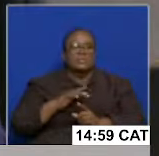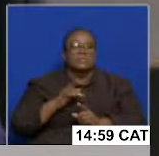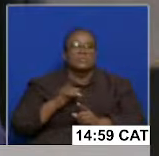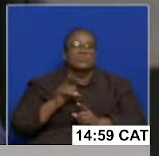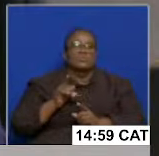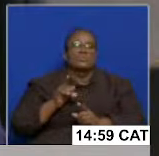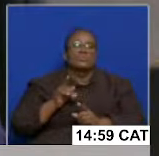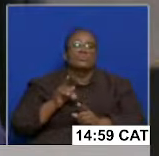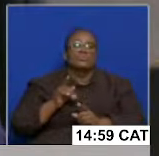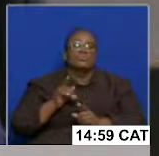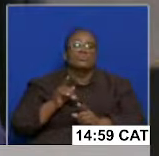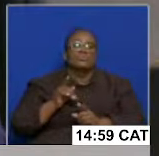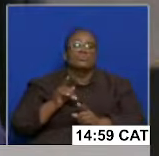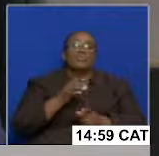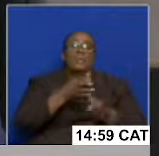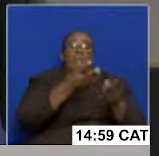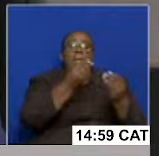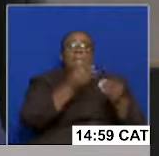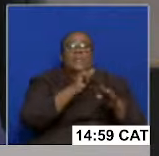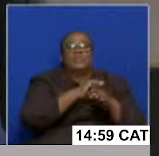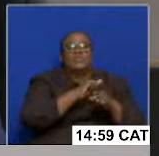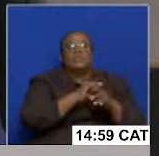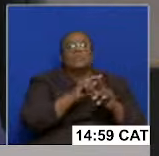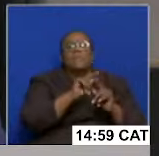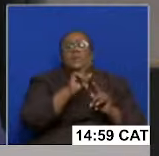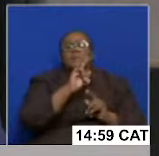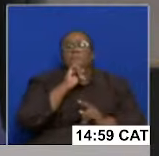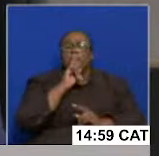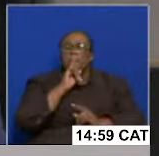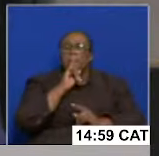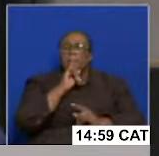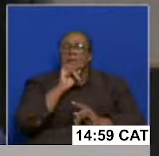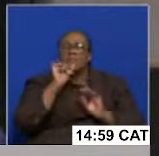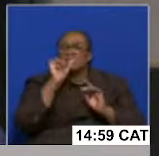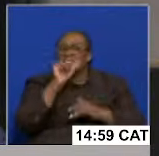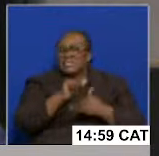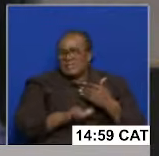find it very, very difficult to believe that. Is that true?